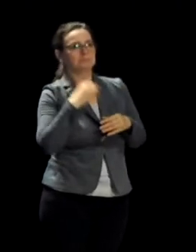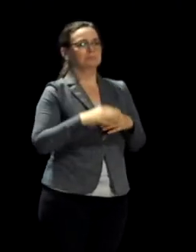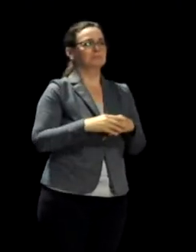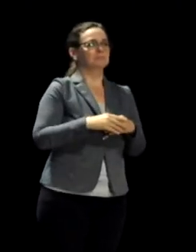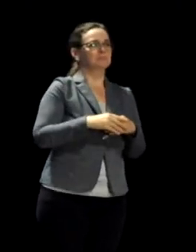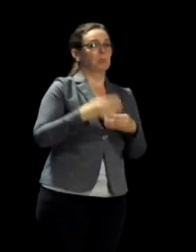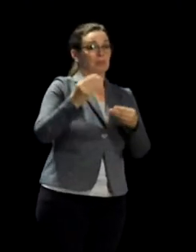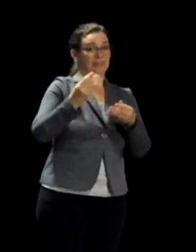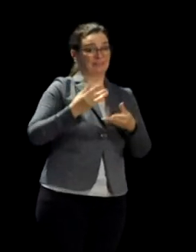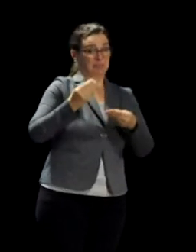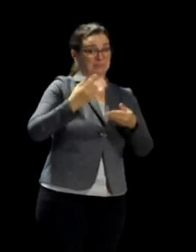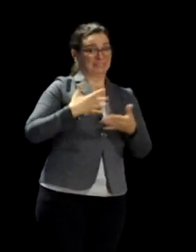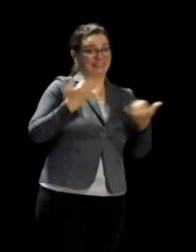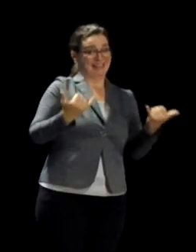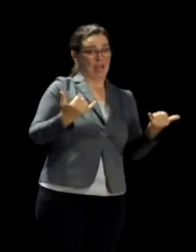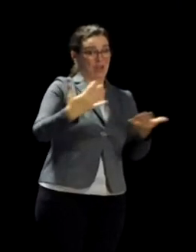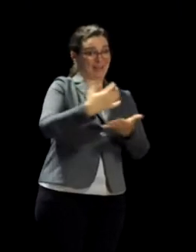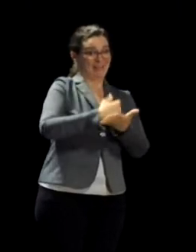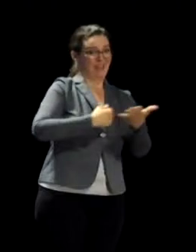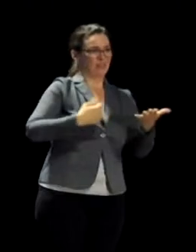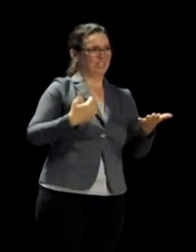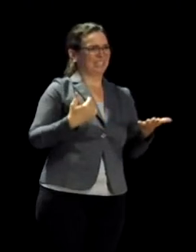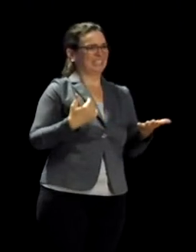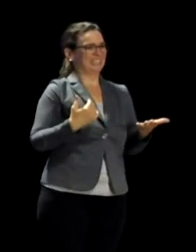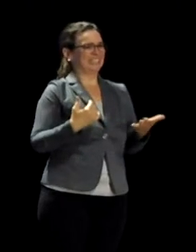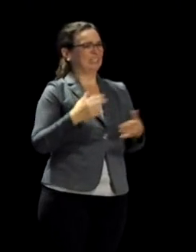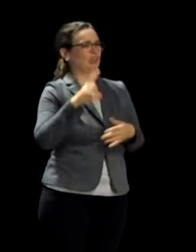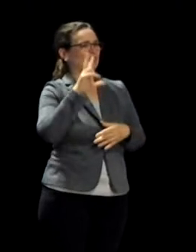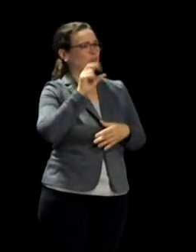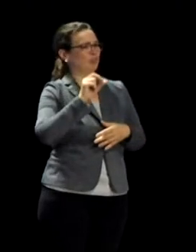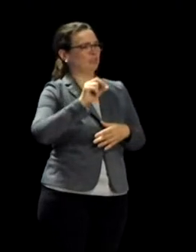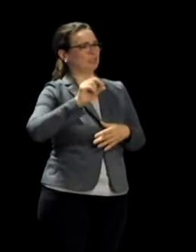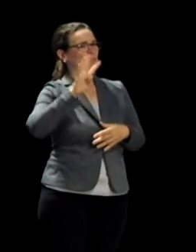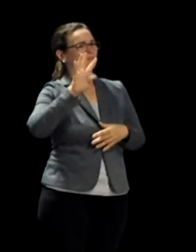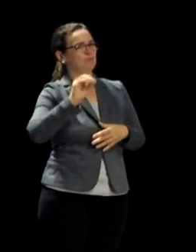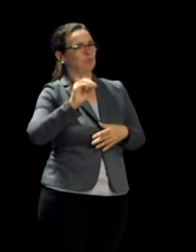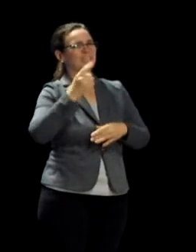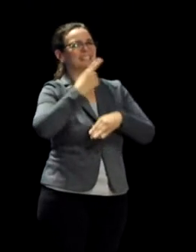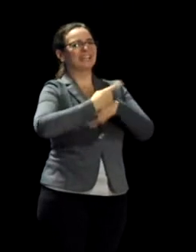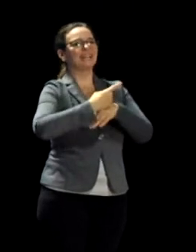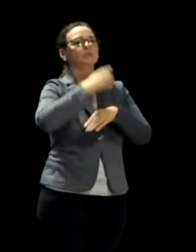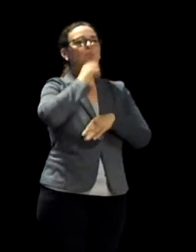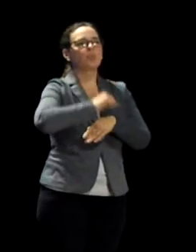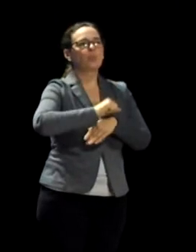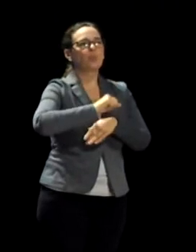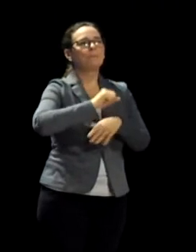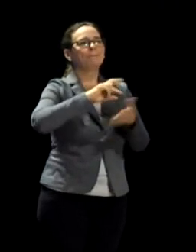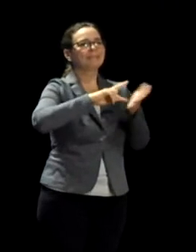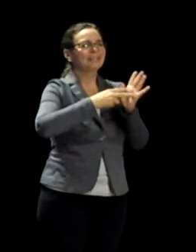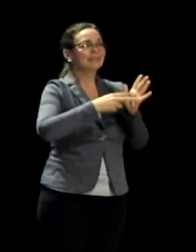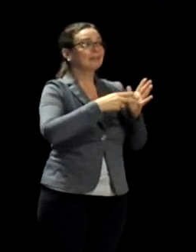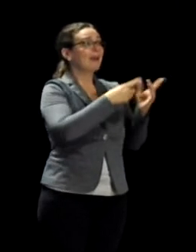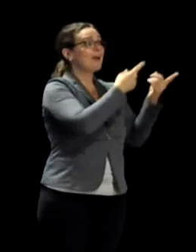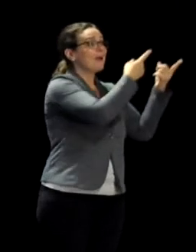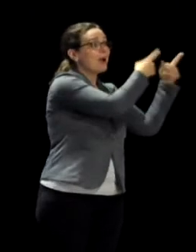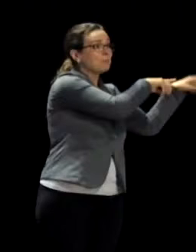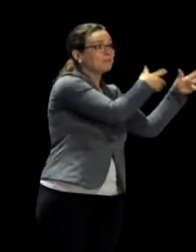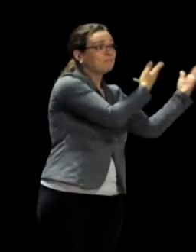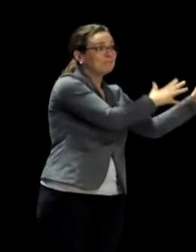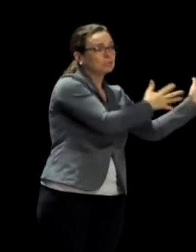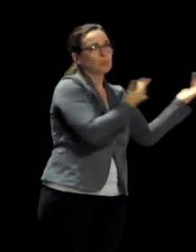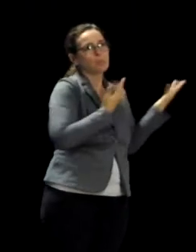really 30, 45 days old, and that's the challenge we have now. But you get more payments than quarterly. They sound like they come in more often than Yes. 4 times a year. Okay.